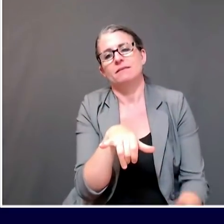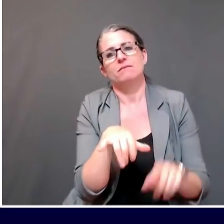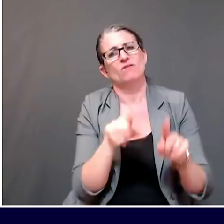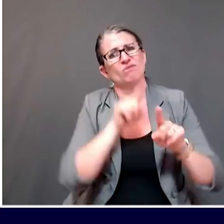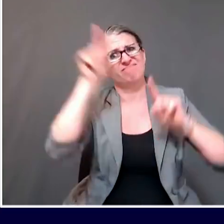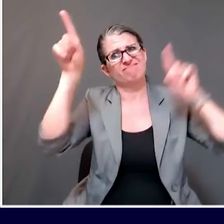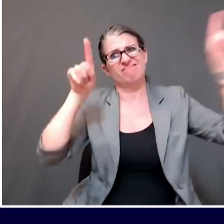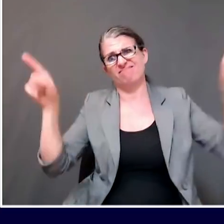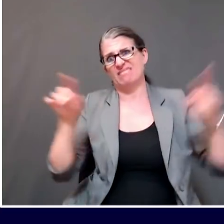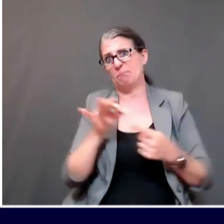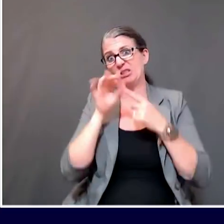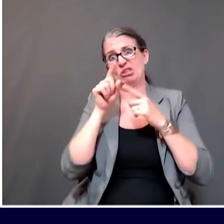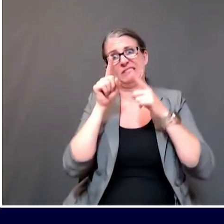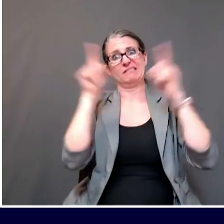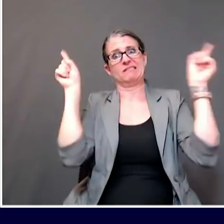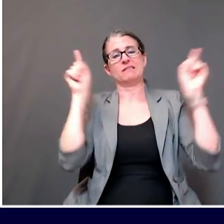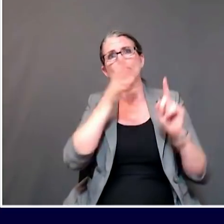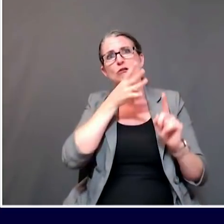testing themselves.